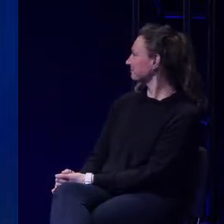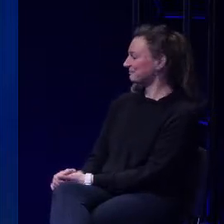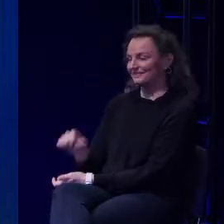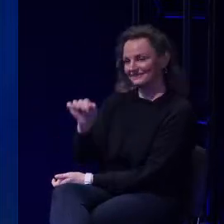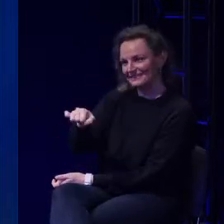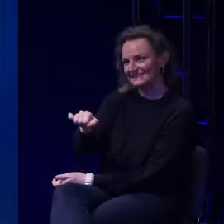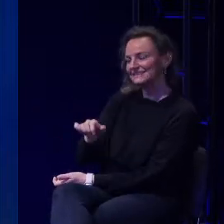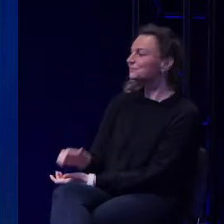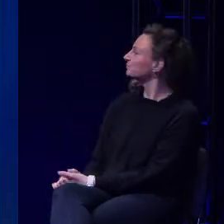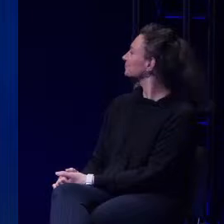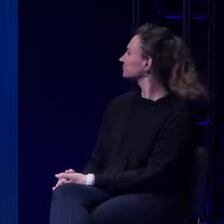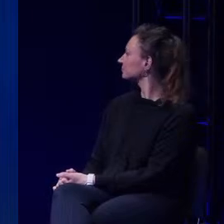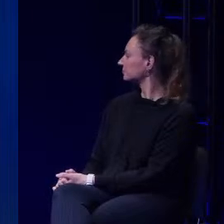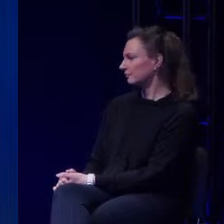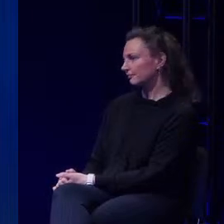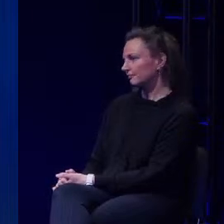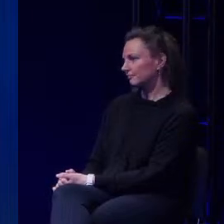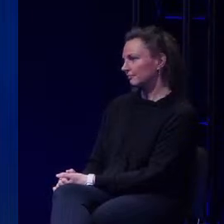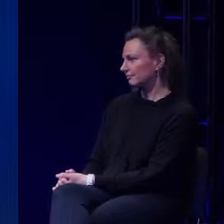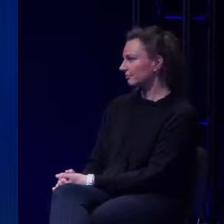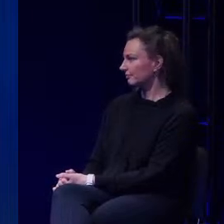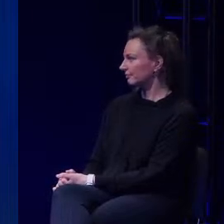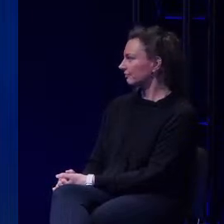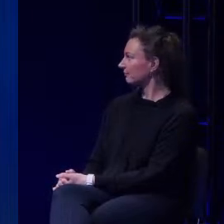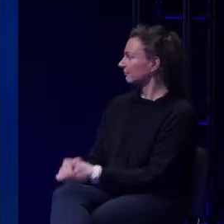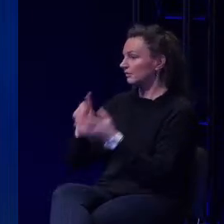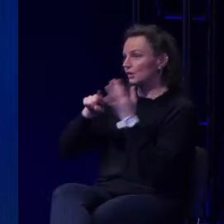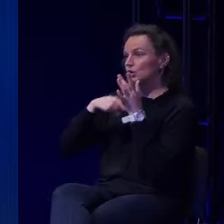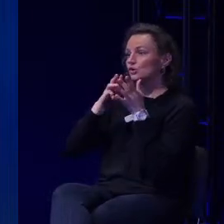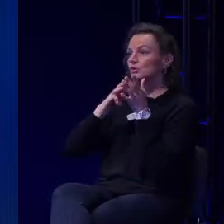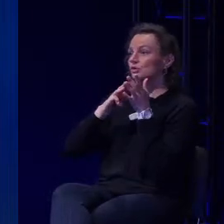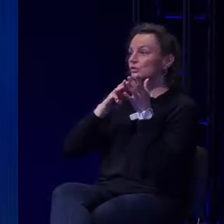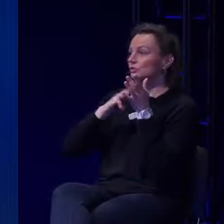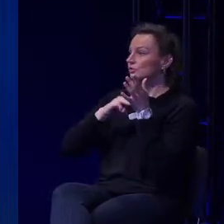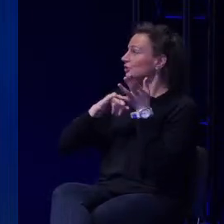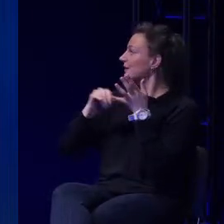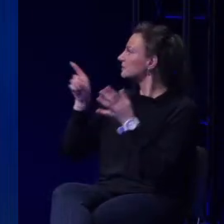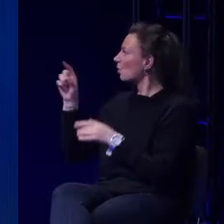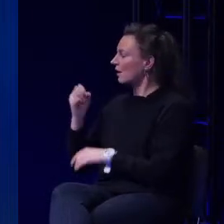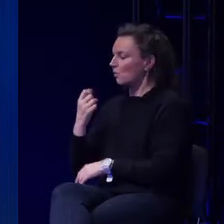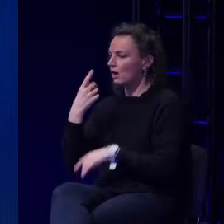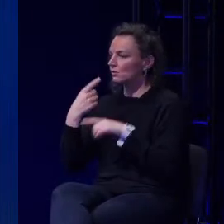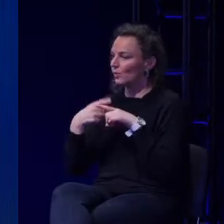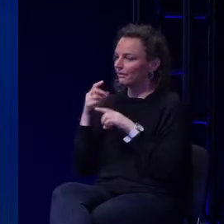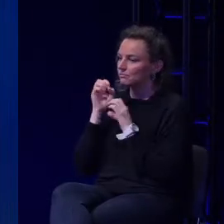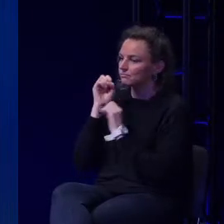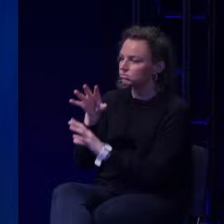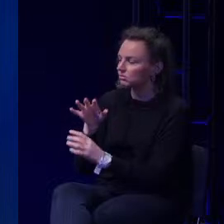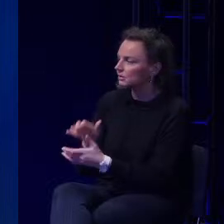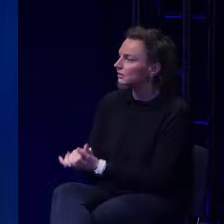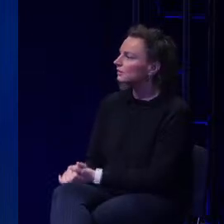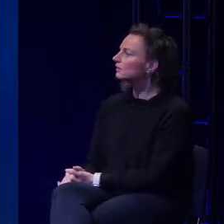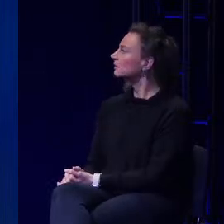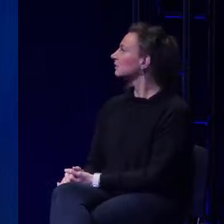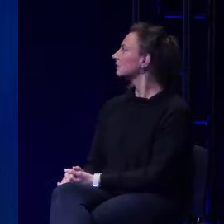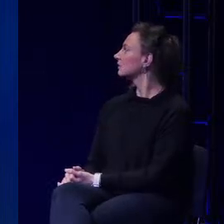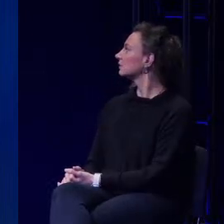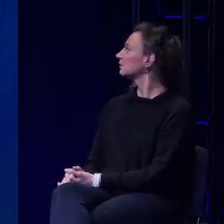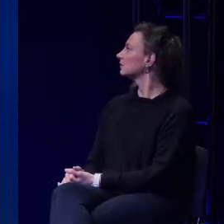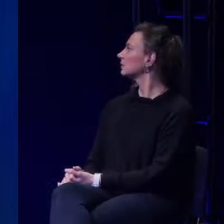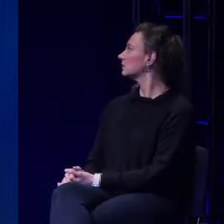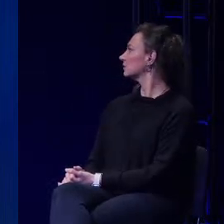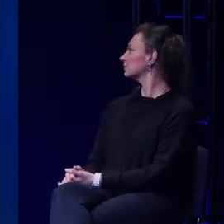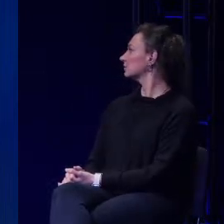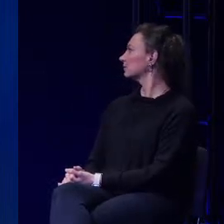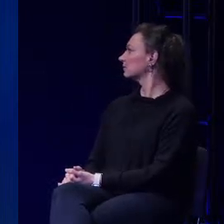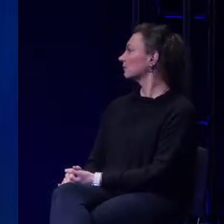Yeah. And anyway, James, can we... Can I just say one quick thing about it? I mean, we were asked